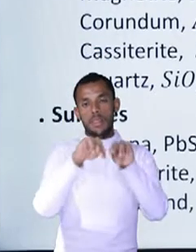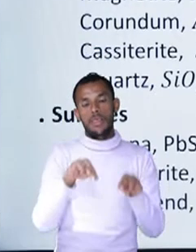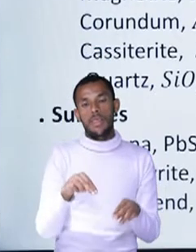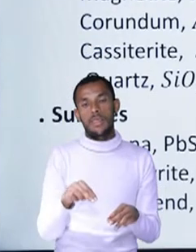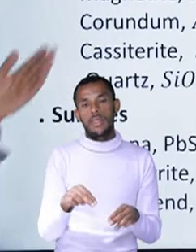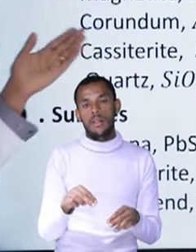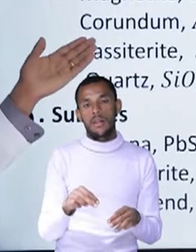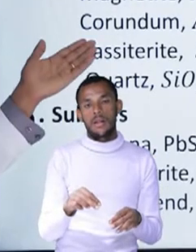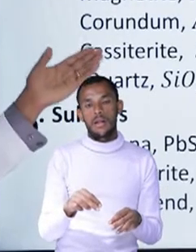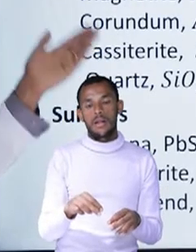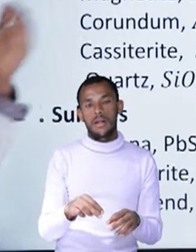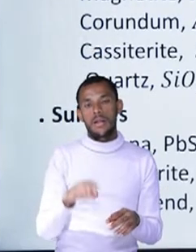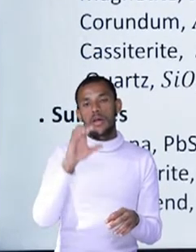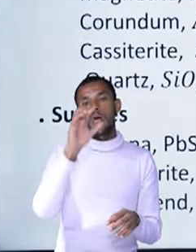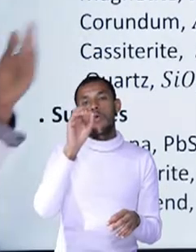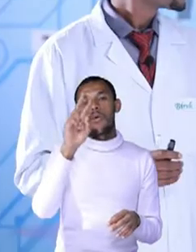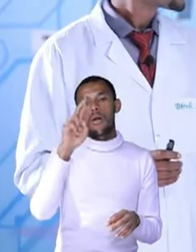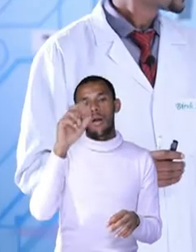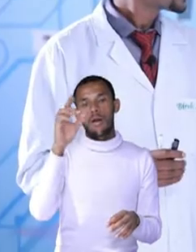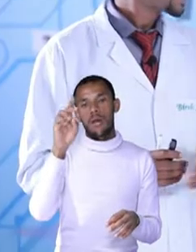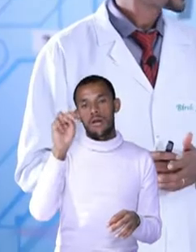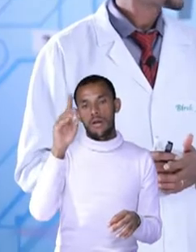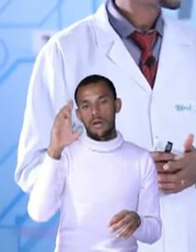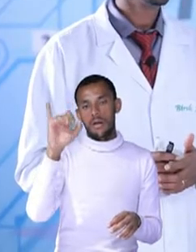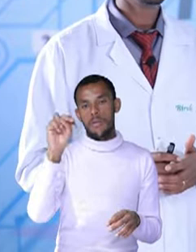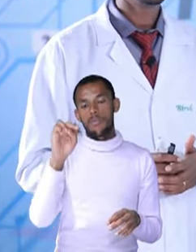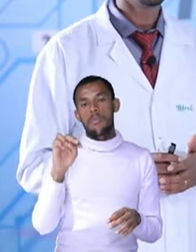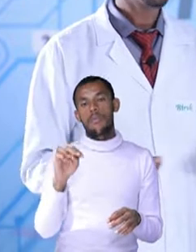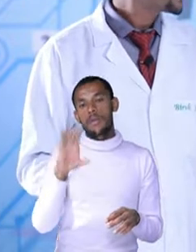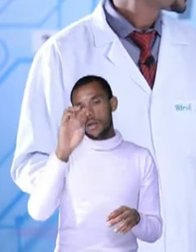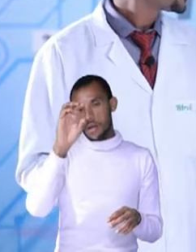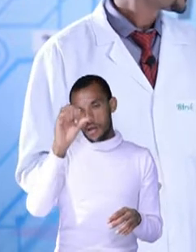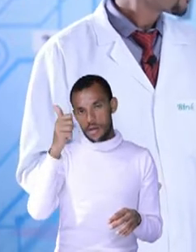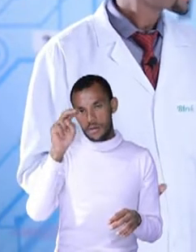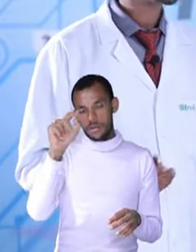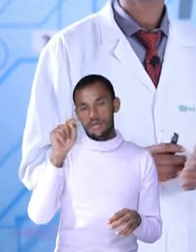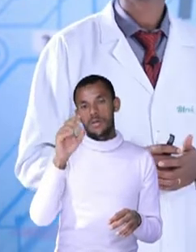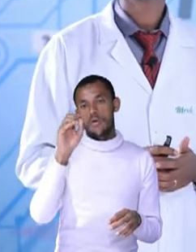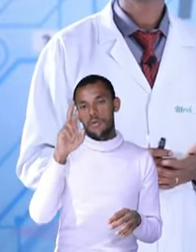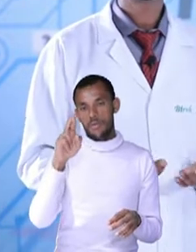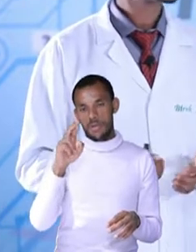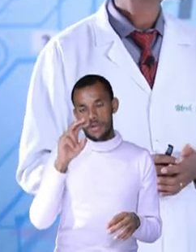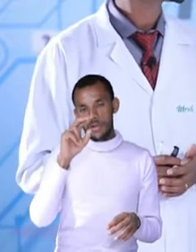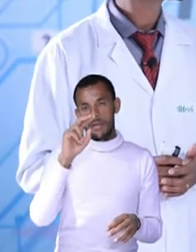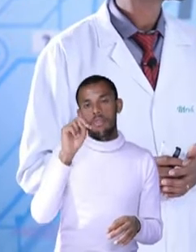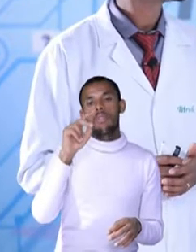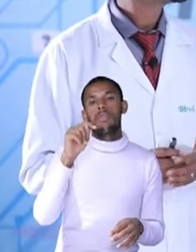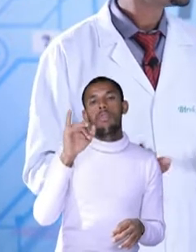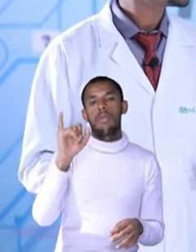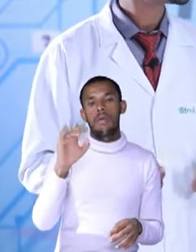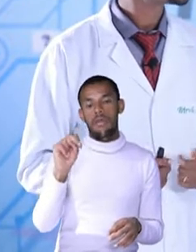iron, corundum, casterite, the ore of tin, quartz, silicon